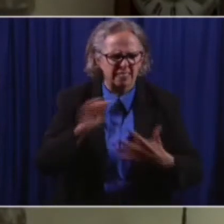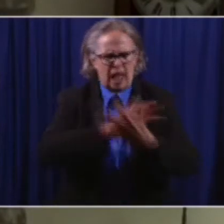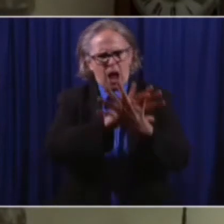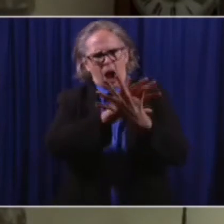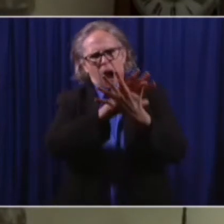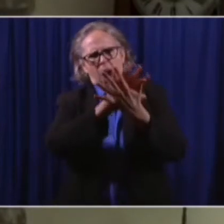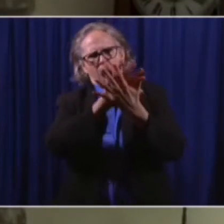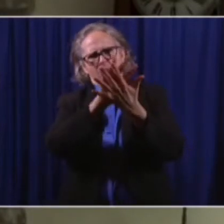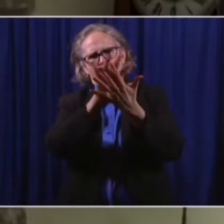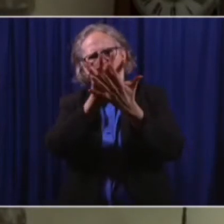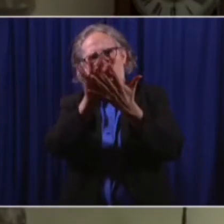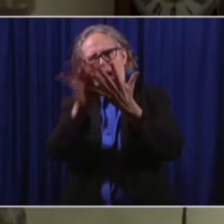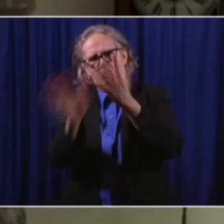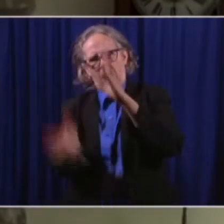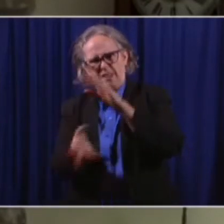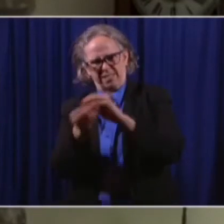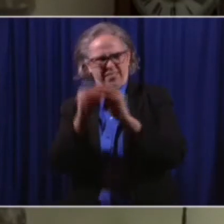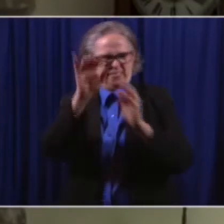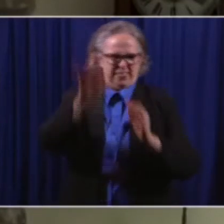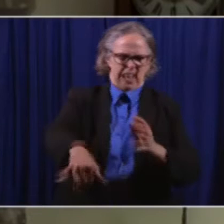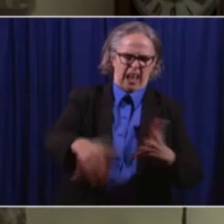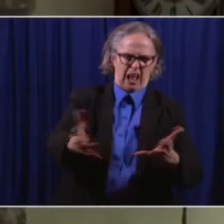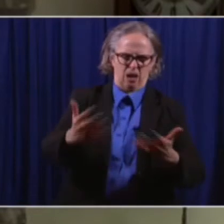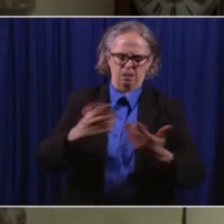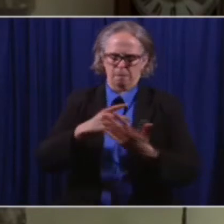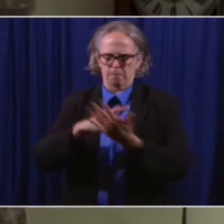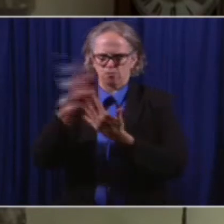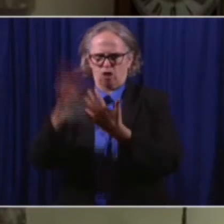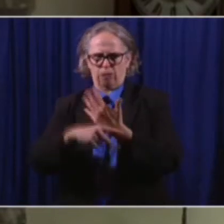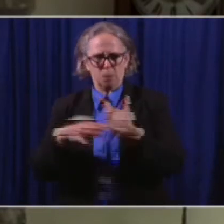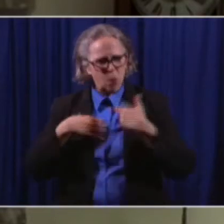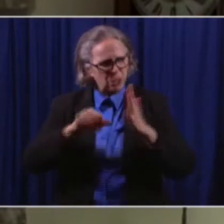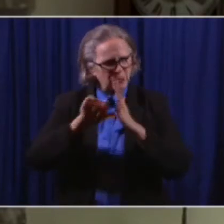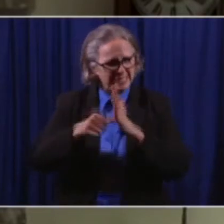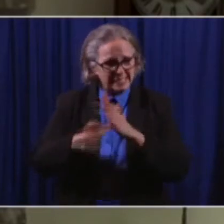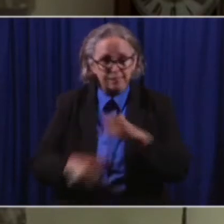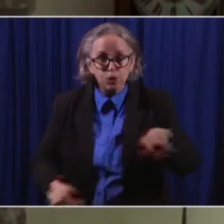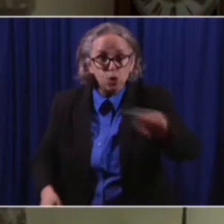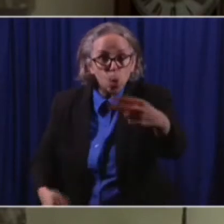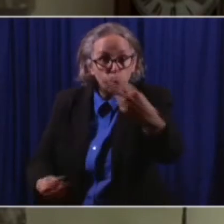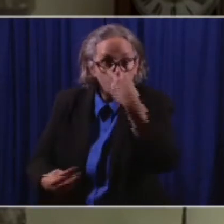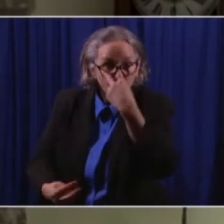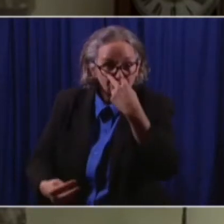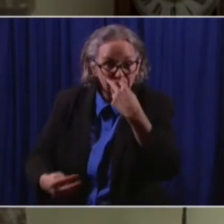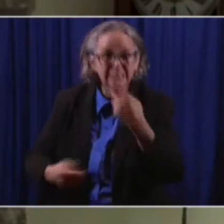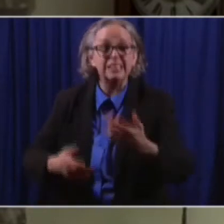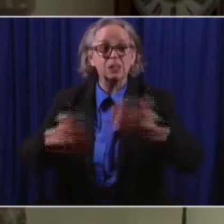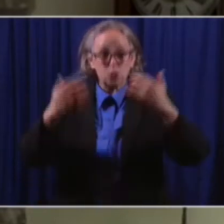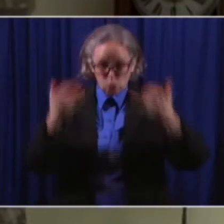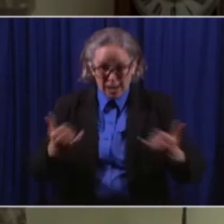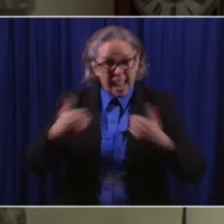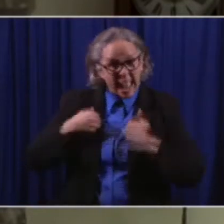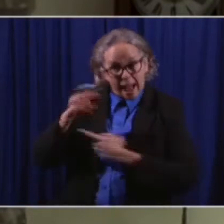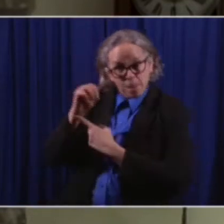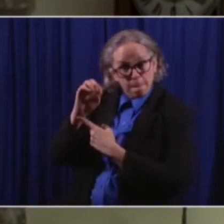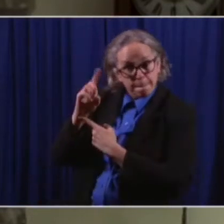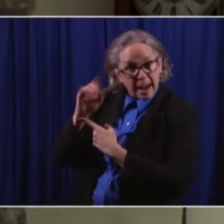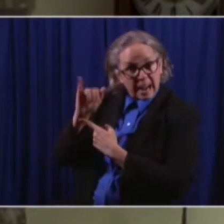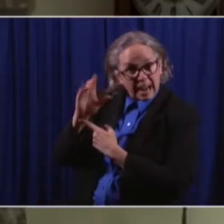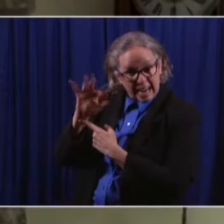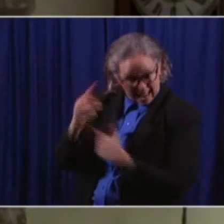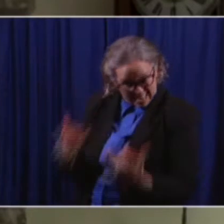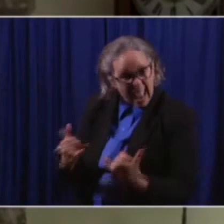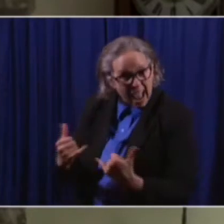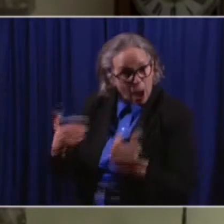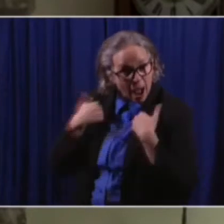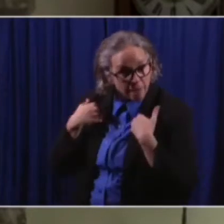clear. If you're watching this and you're currently covered by Medicaid, please know that any changes to